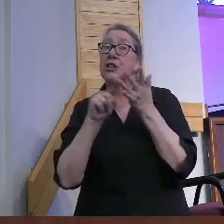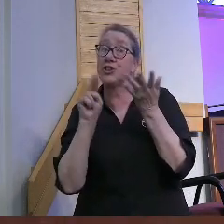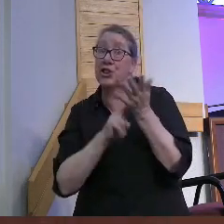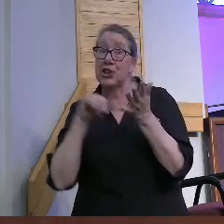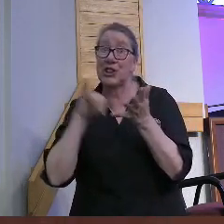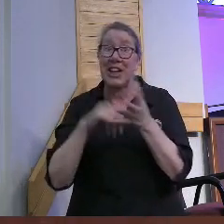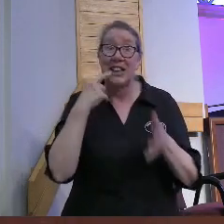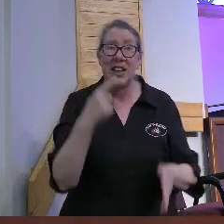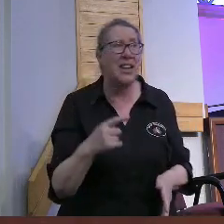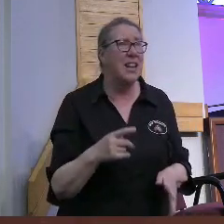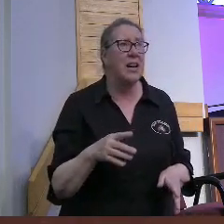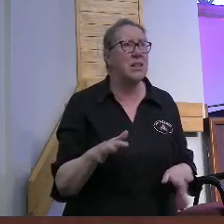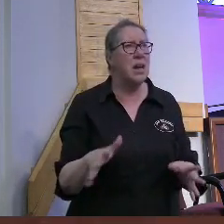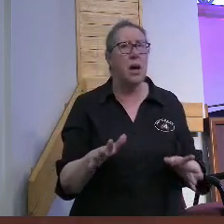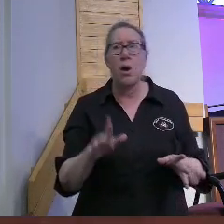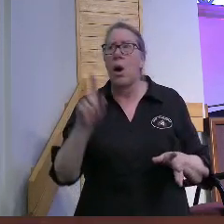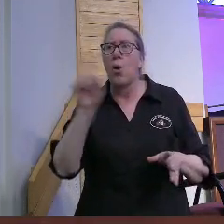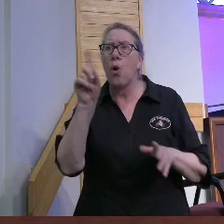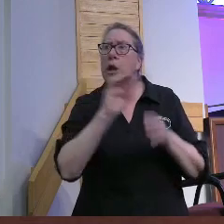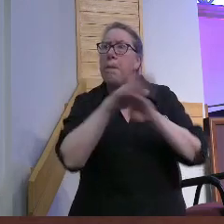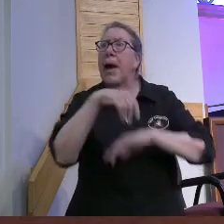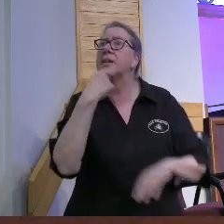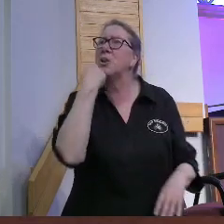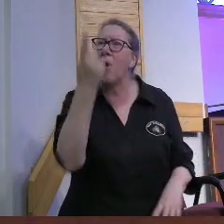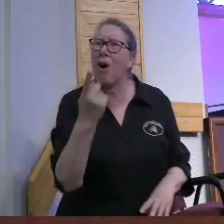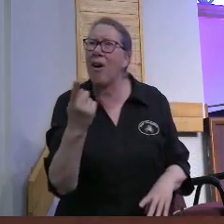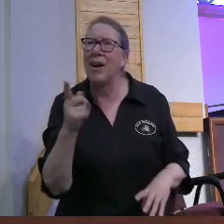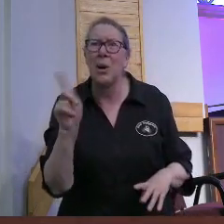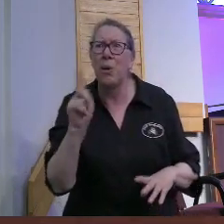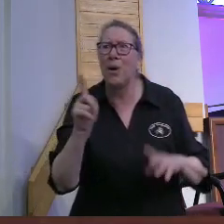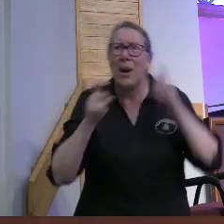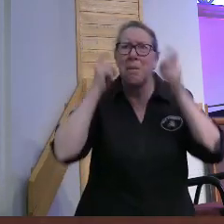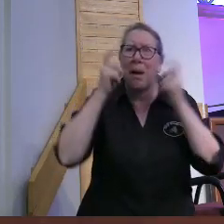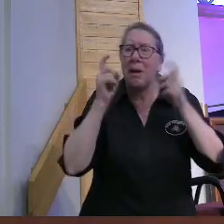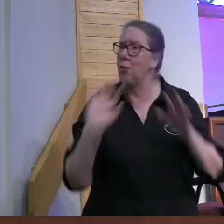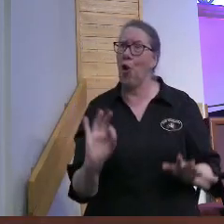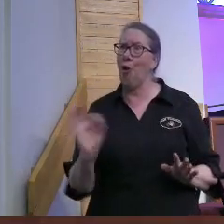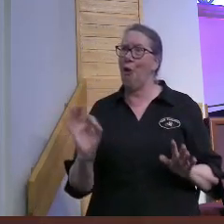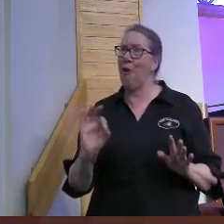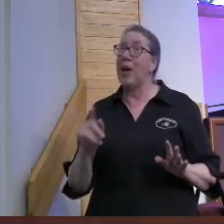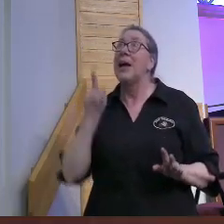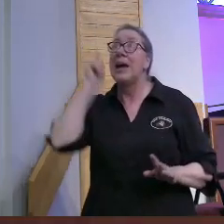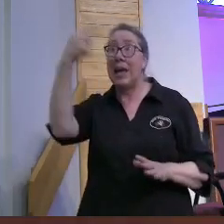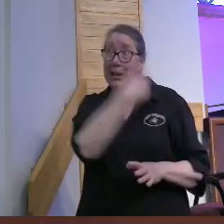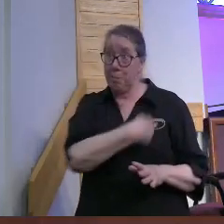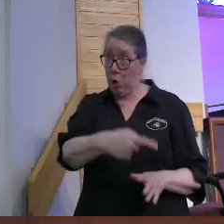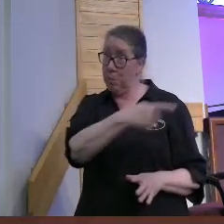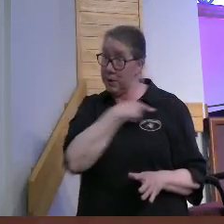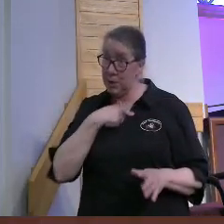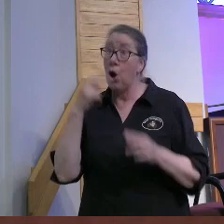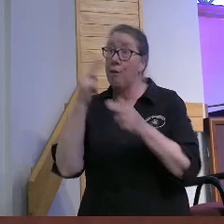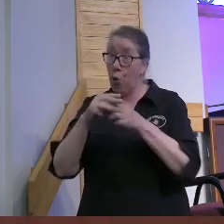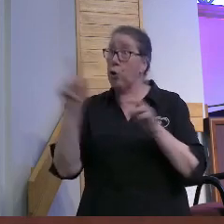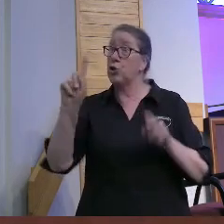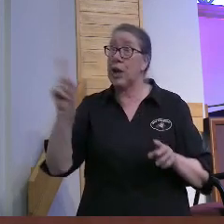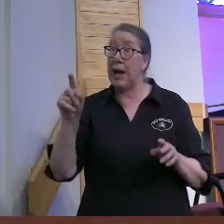about tomorrow, Pastor? What about tomorrow? Yes, we plan, but we don't get worried. God has only promised us enough for today. He said